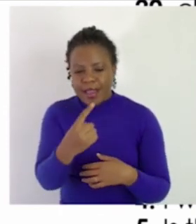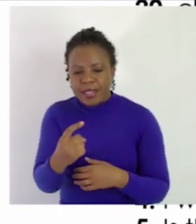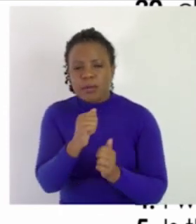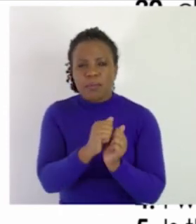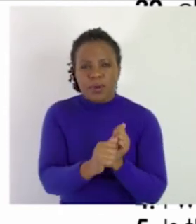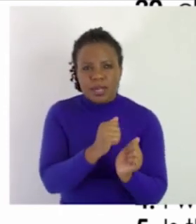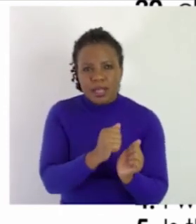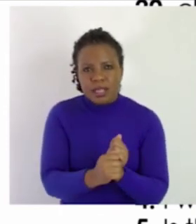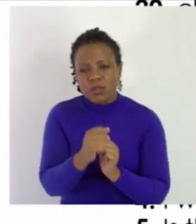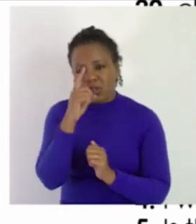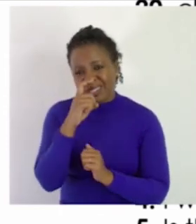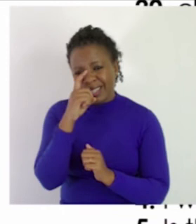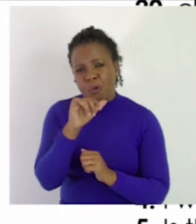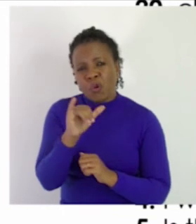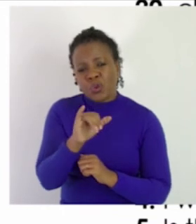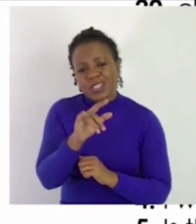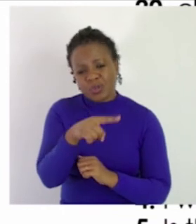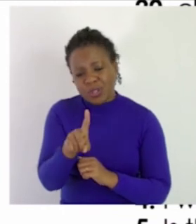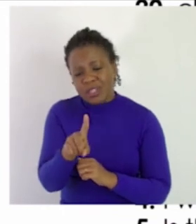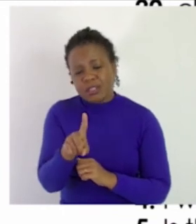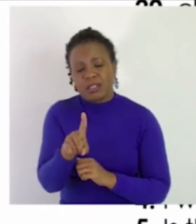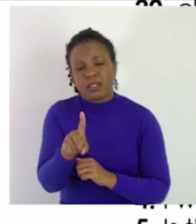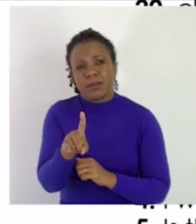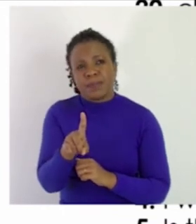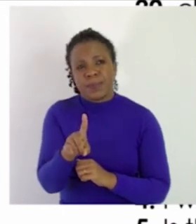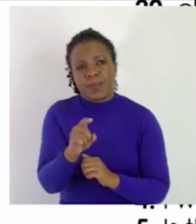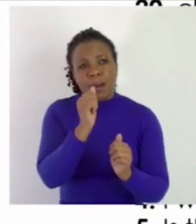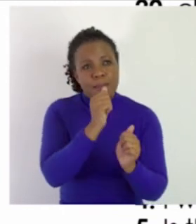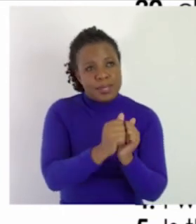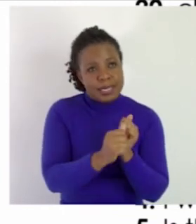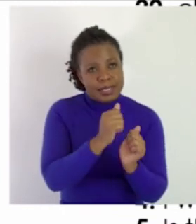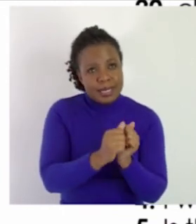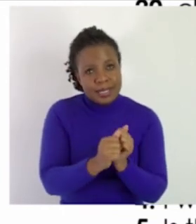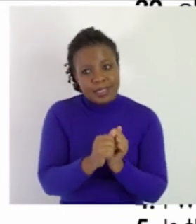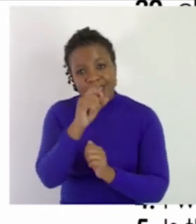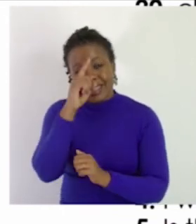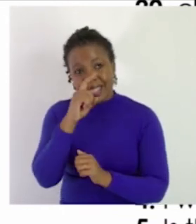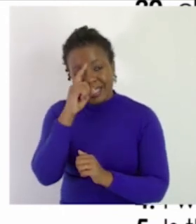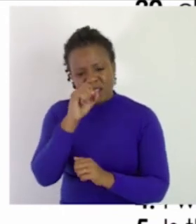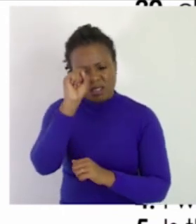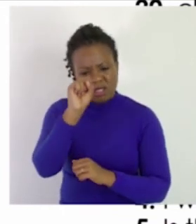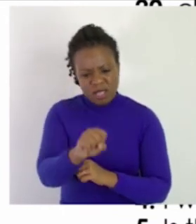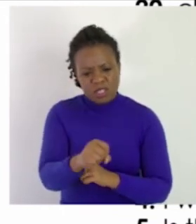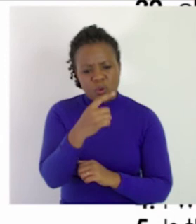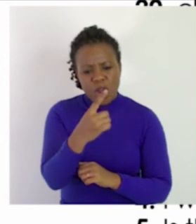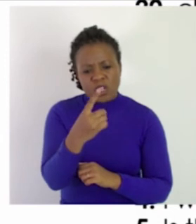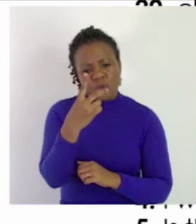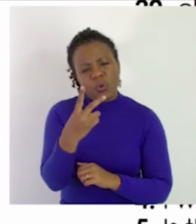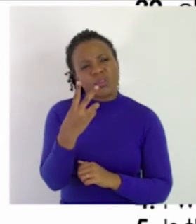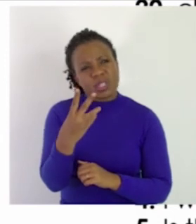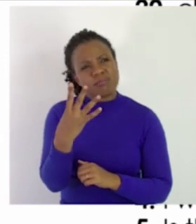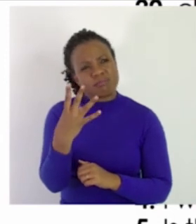or sisters? Right. Brothers and sisters can be counted. I have 2 brothers,